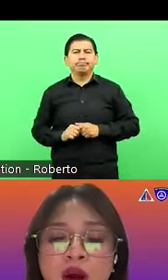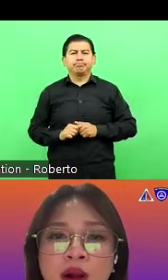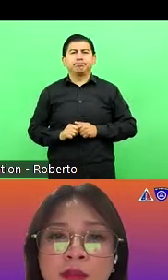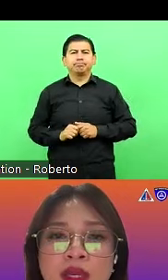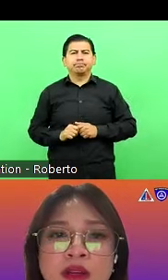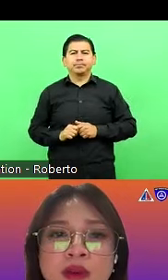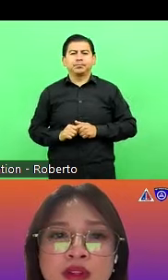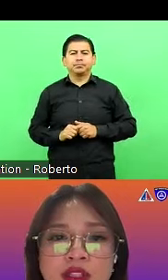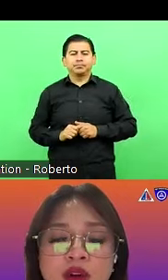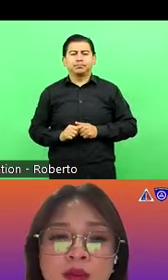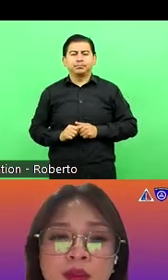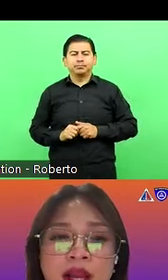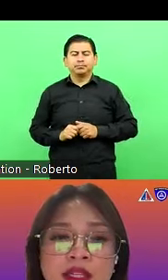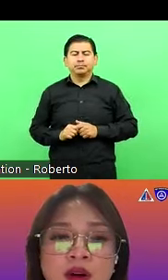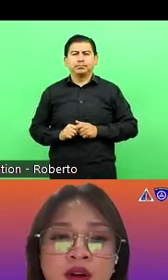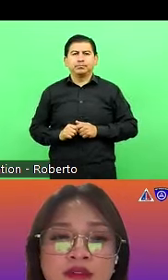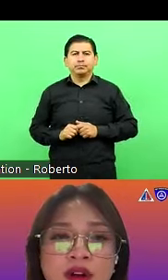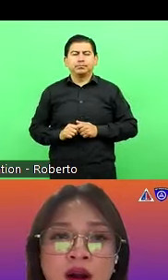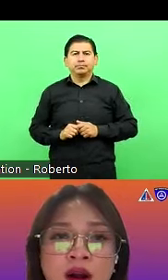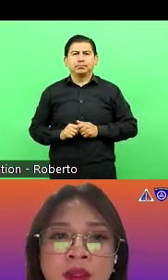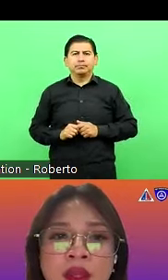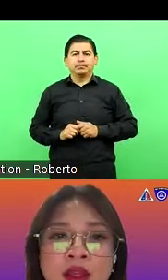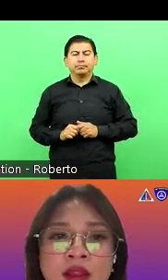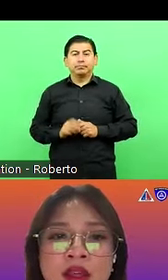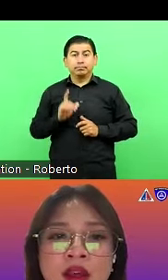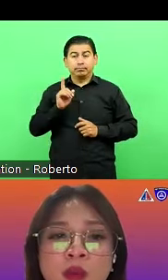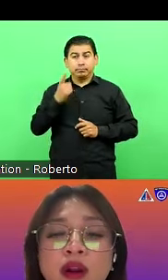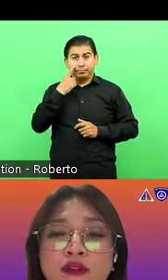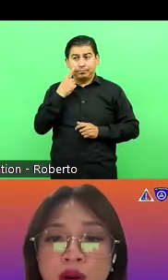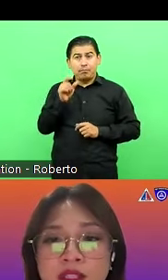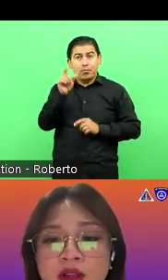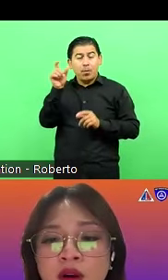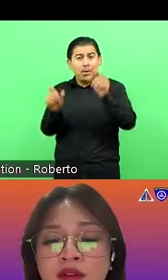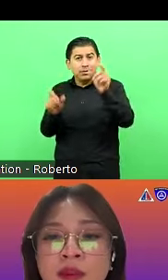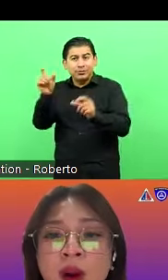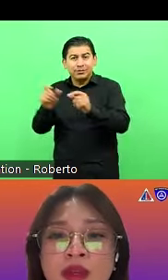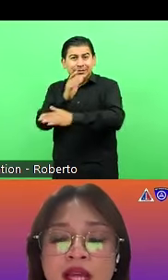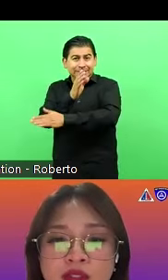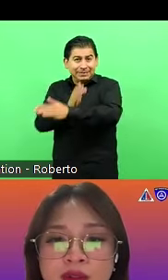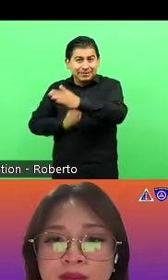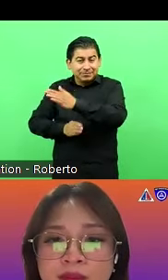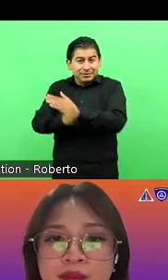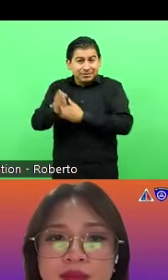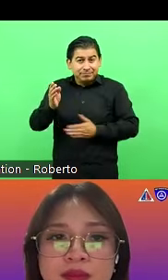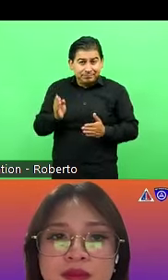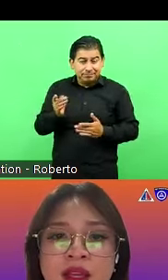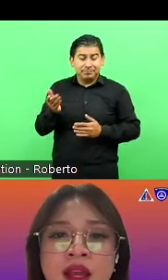most of our PWDs comprise of the workforce of the